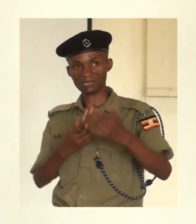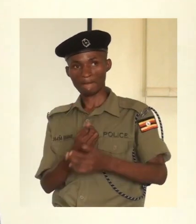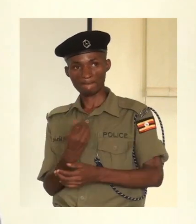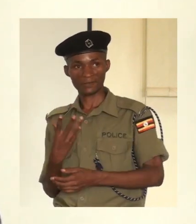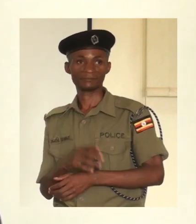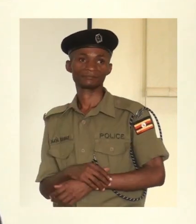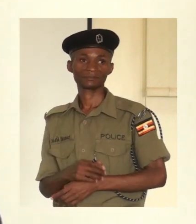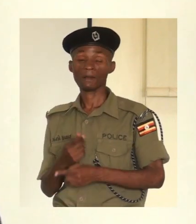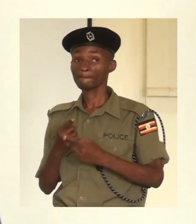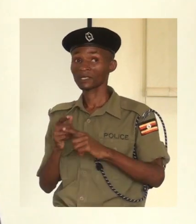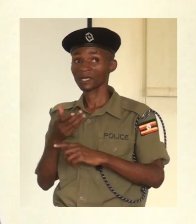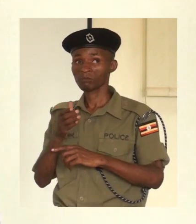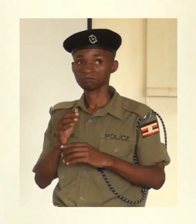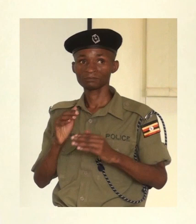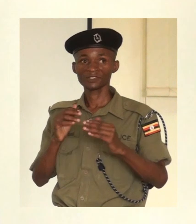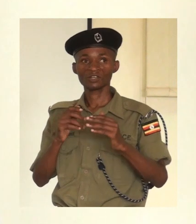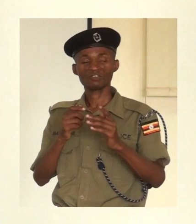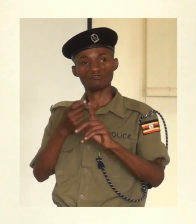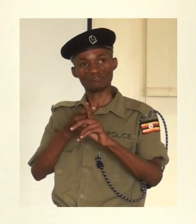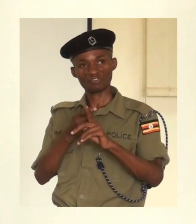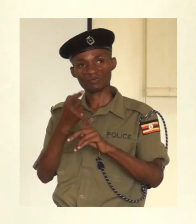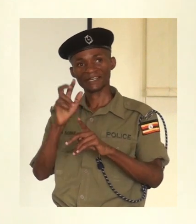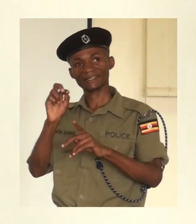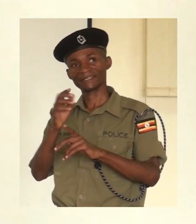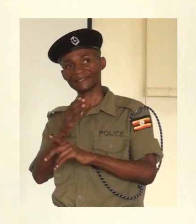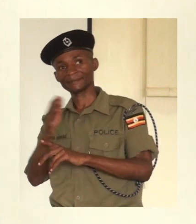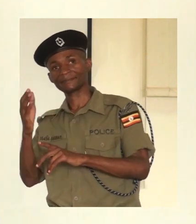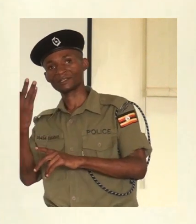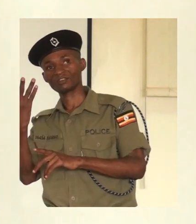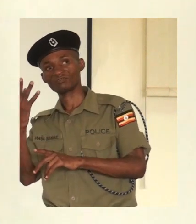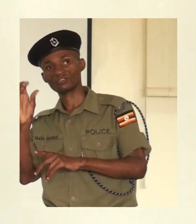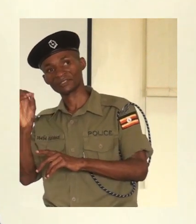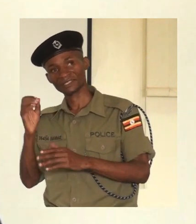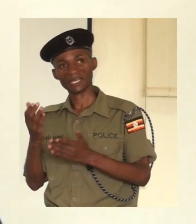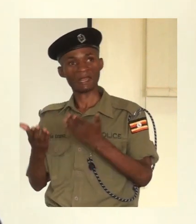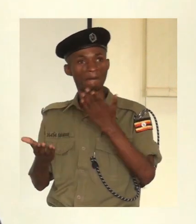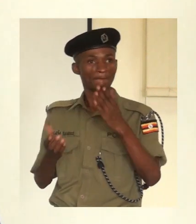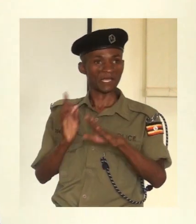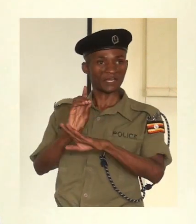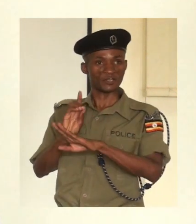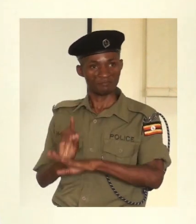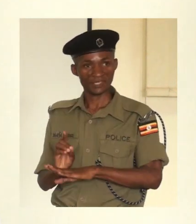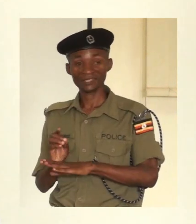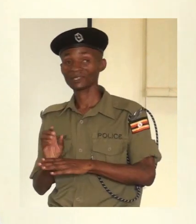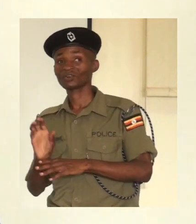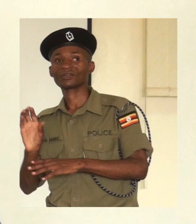have those, they range from 18 up to 40, depending on the class